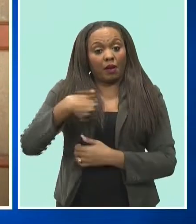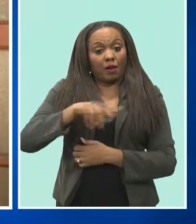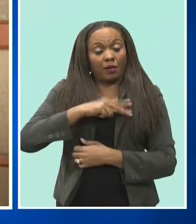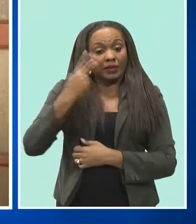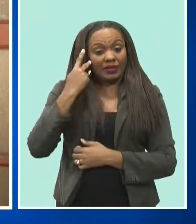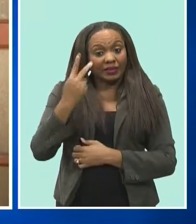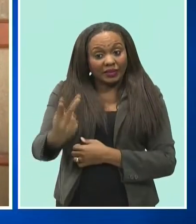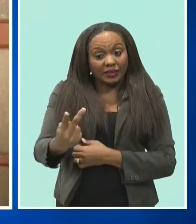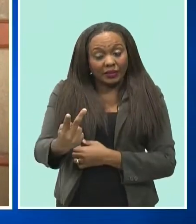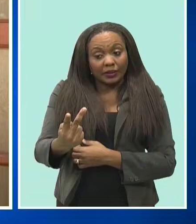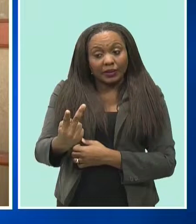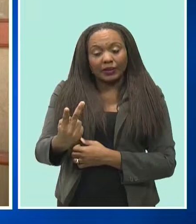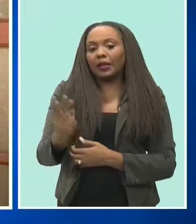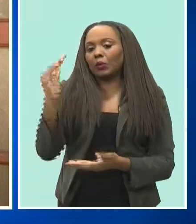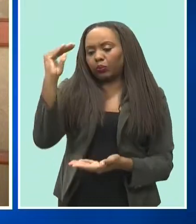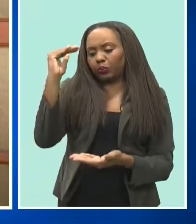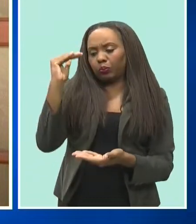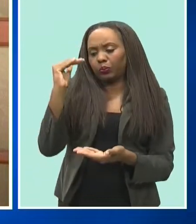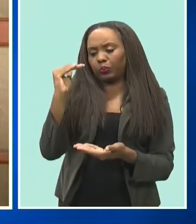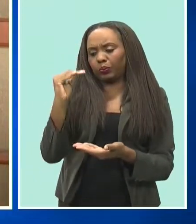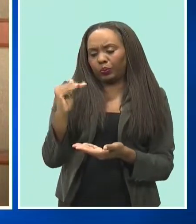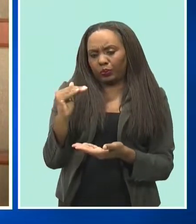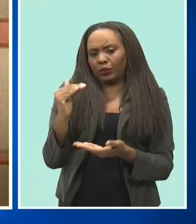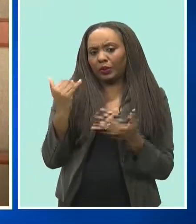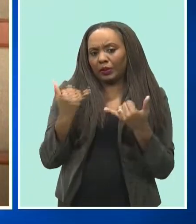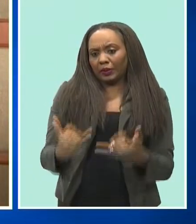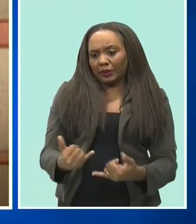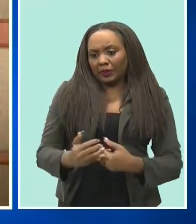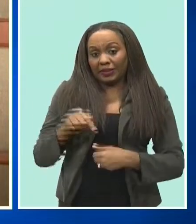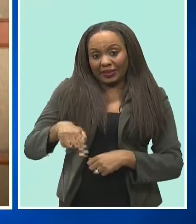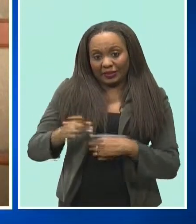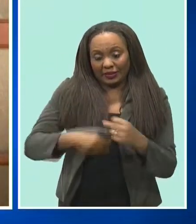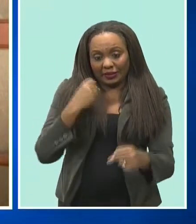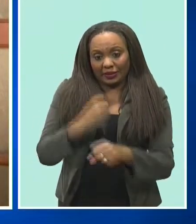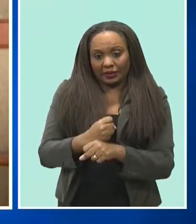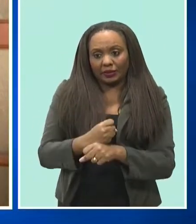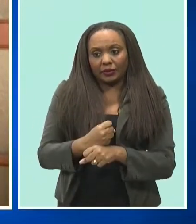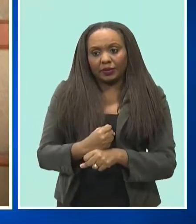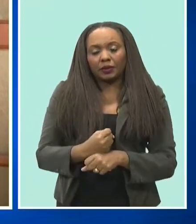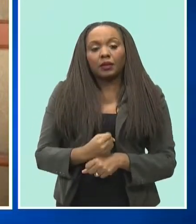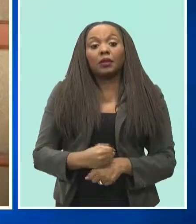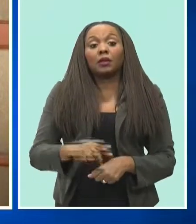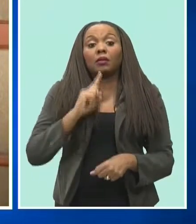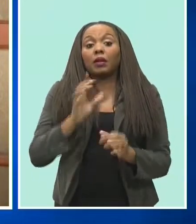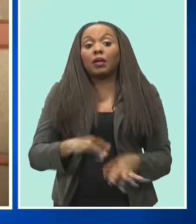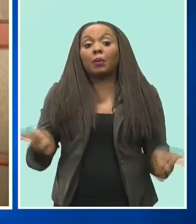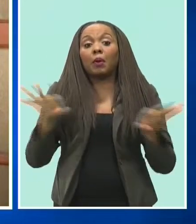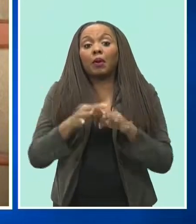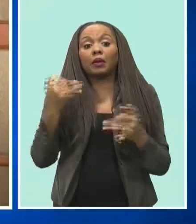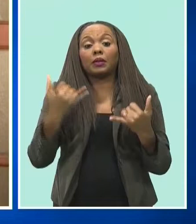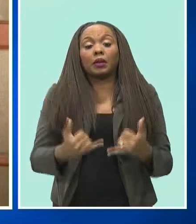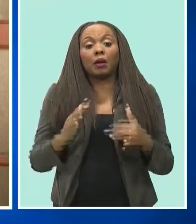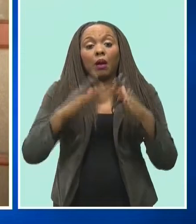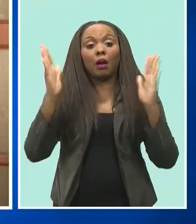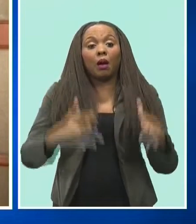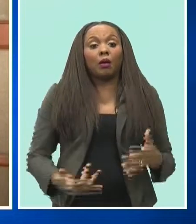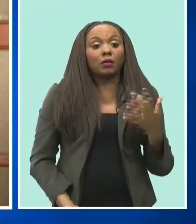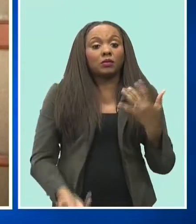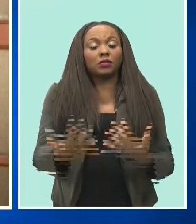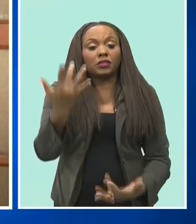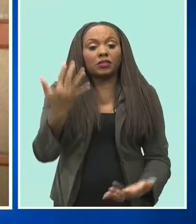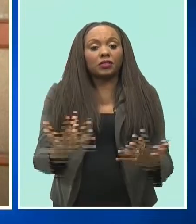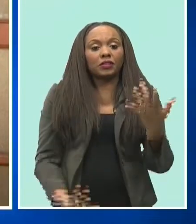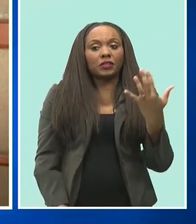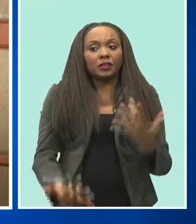had reductions. Of most important is the house fires, and even though you would see a house fire popping